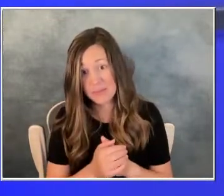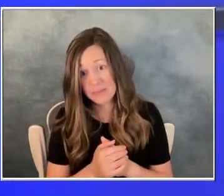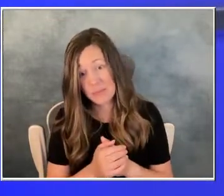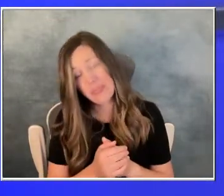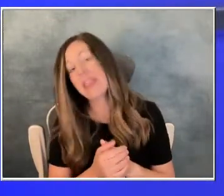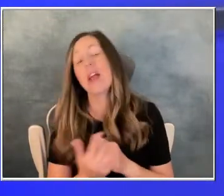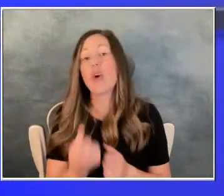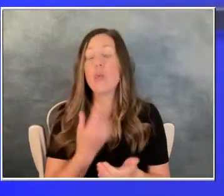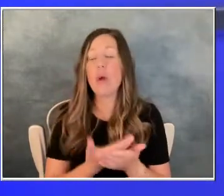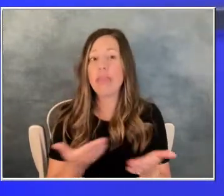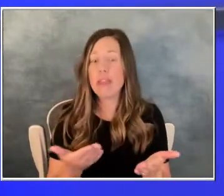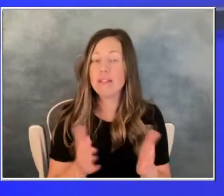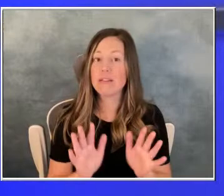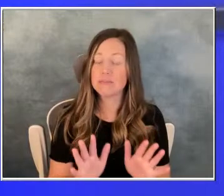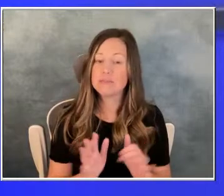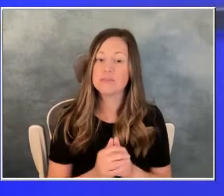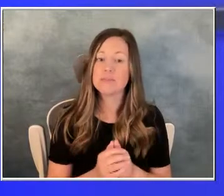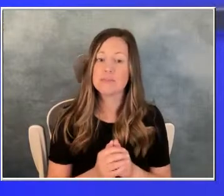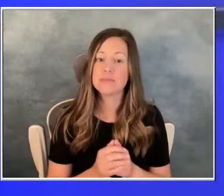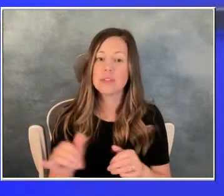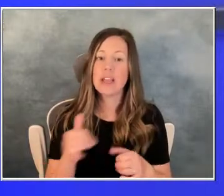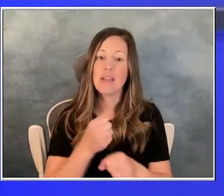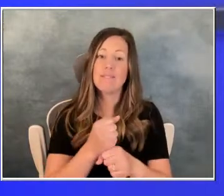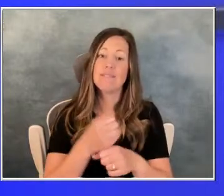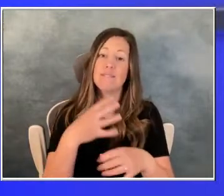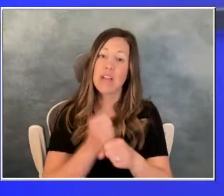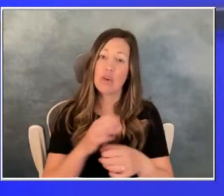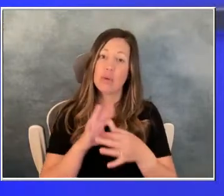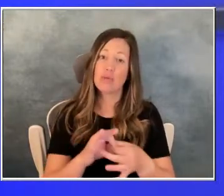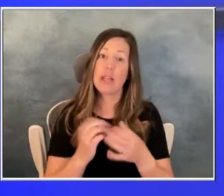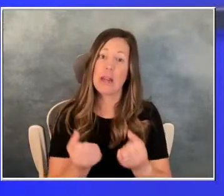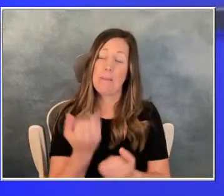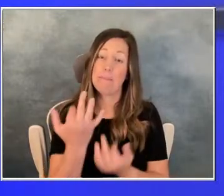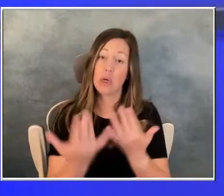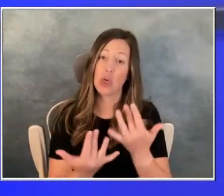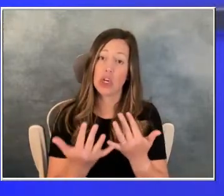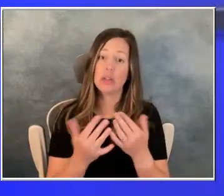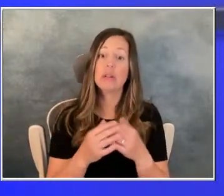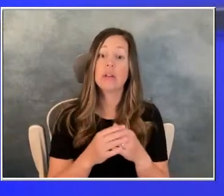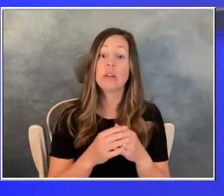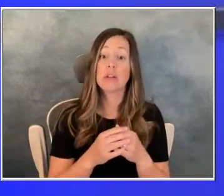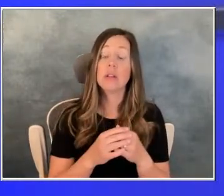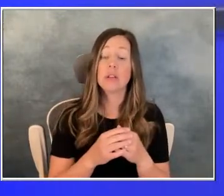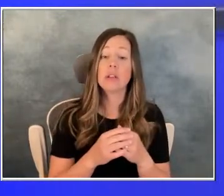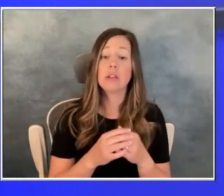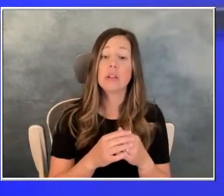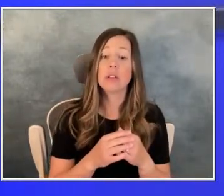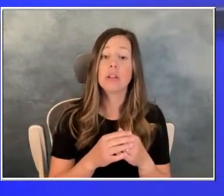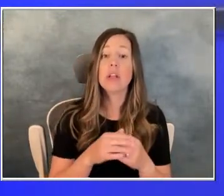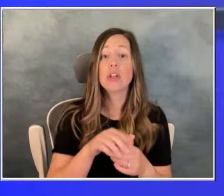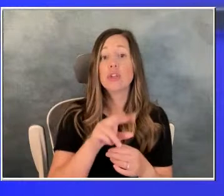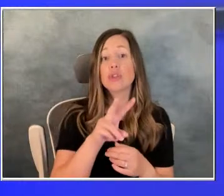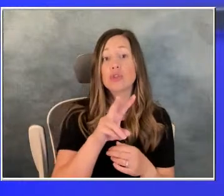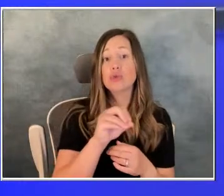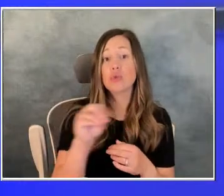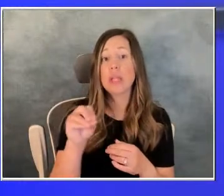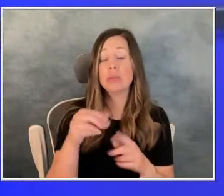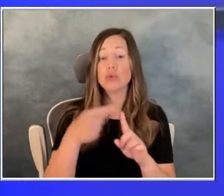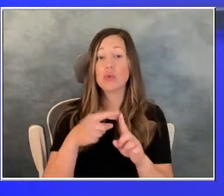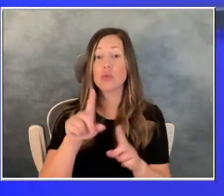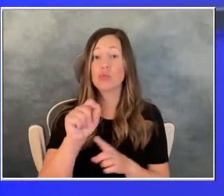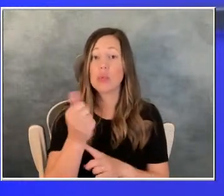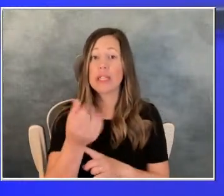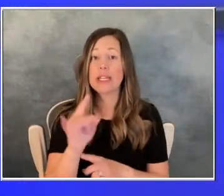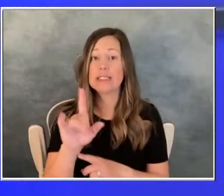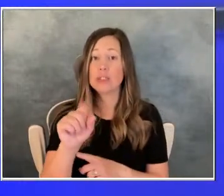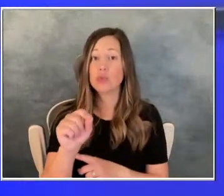the fireworks-related burn injuries were decreasing between 2000 to 2018-19, and after